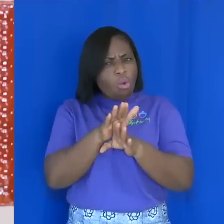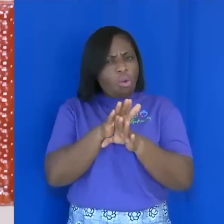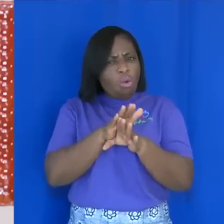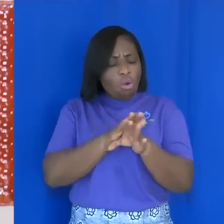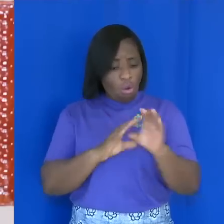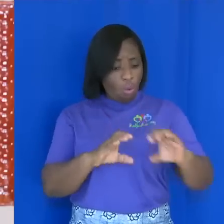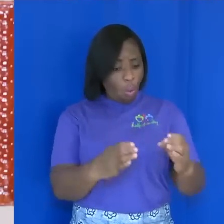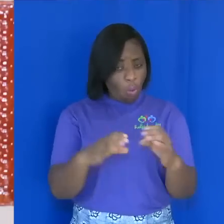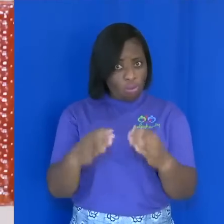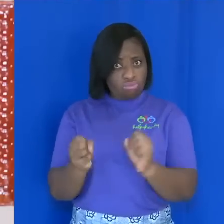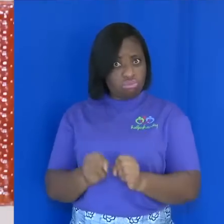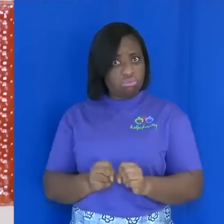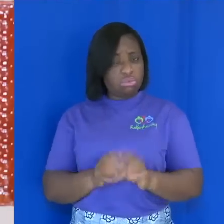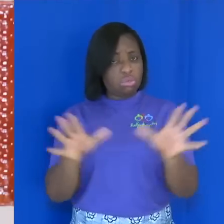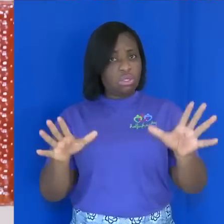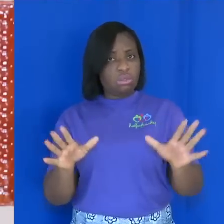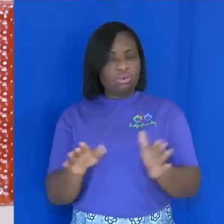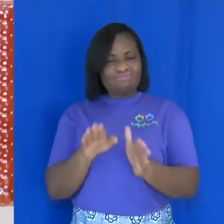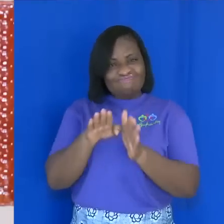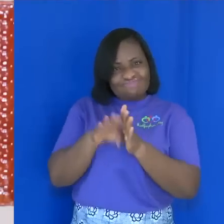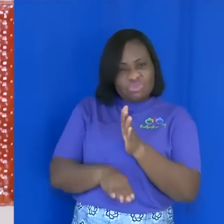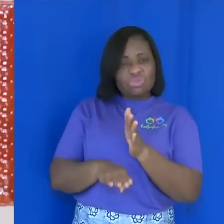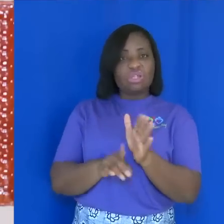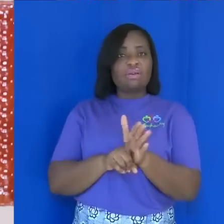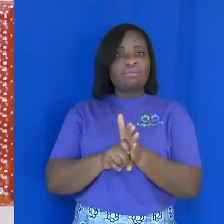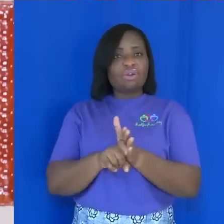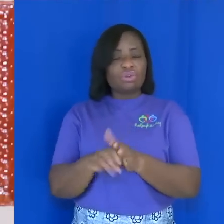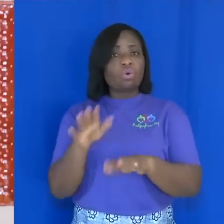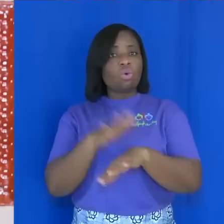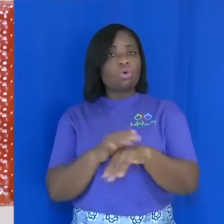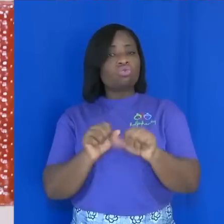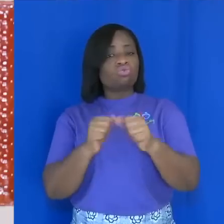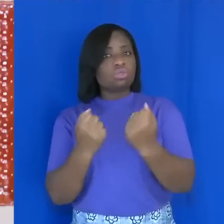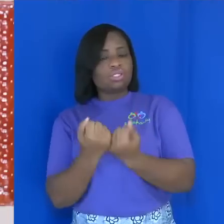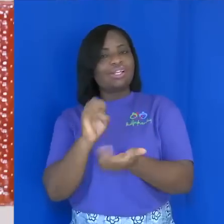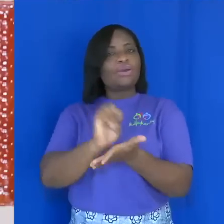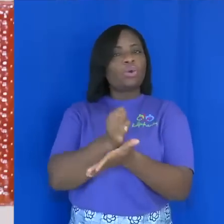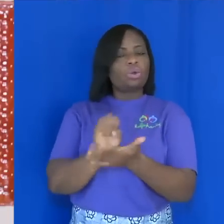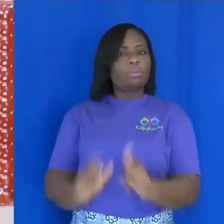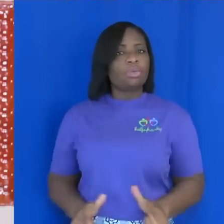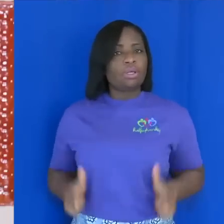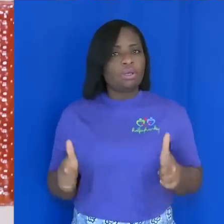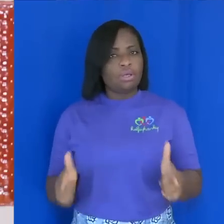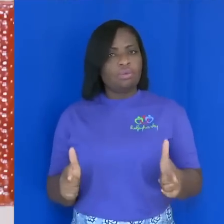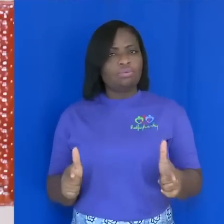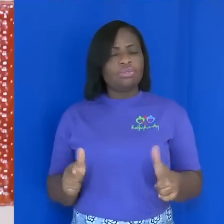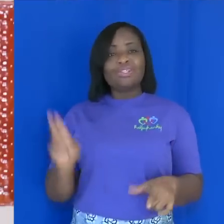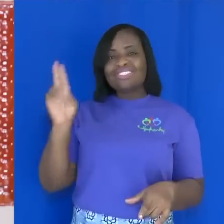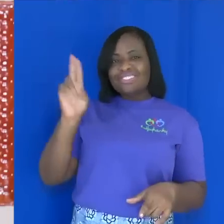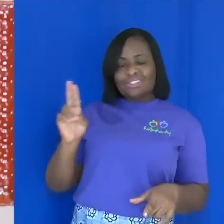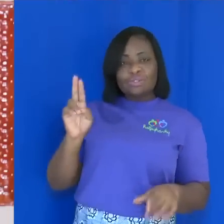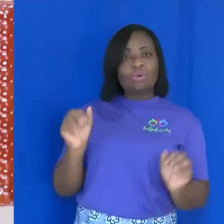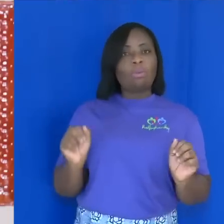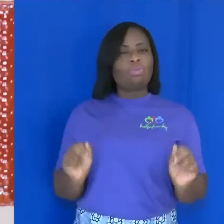spread, reducing the impact of the virus on social and economic life, and using the